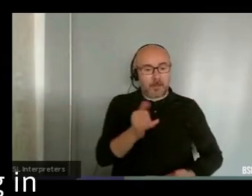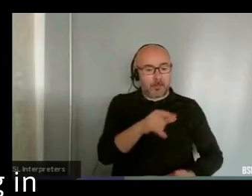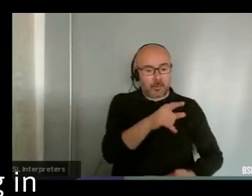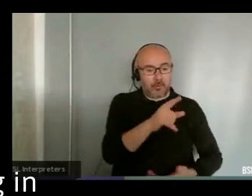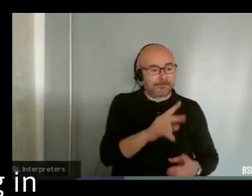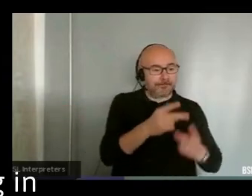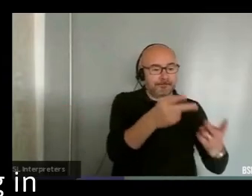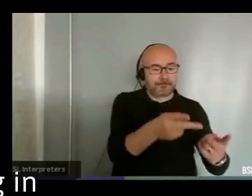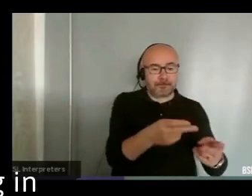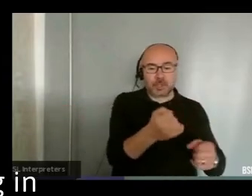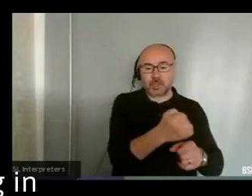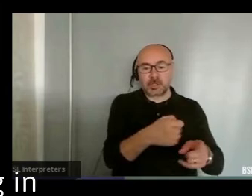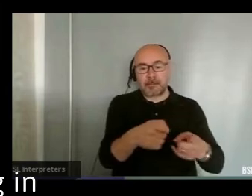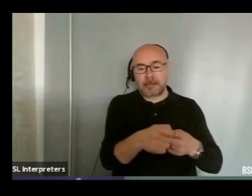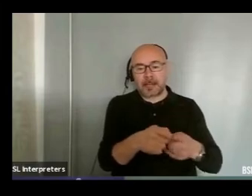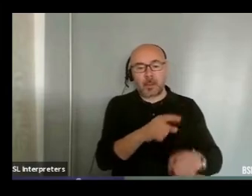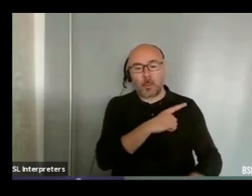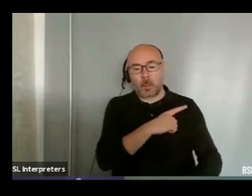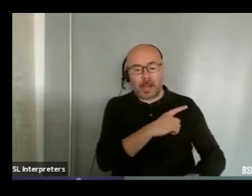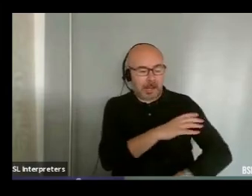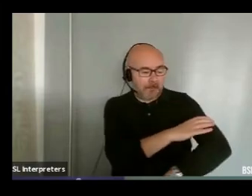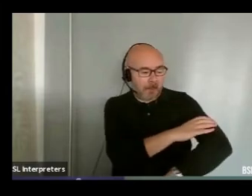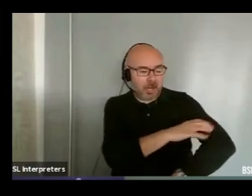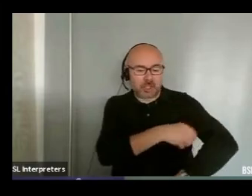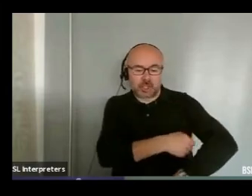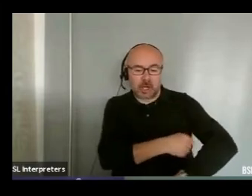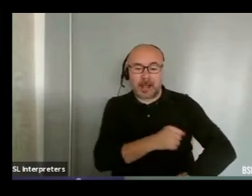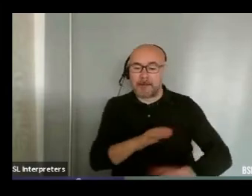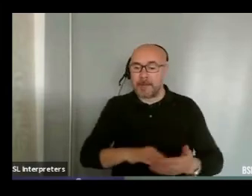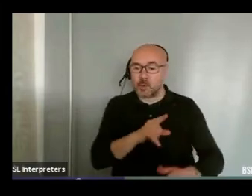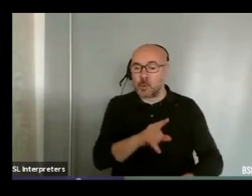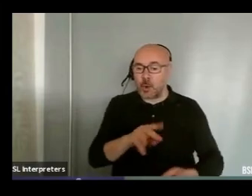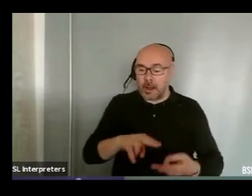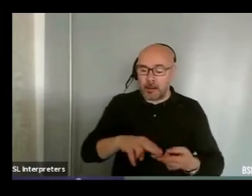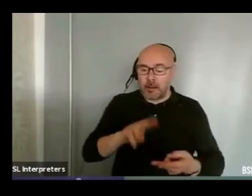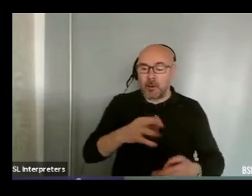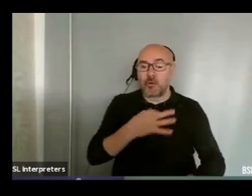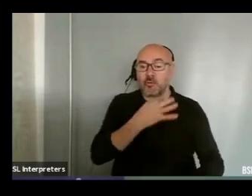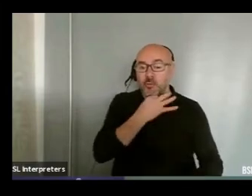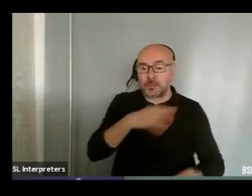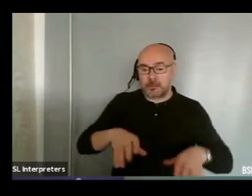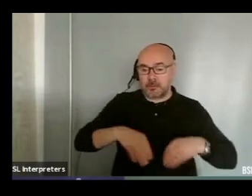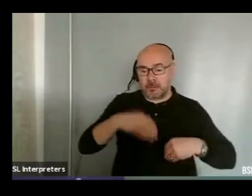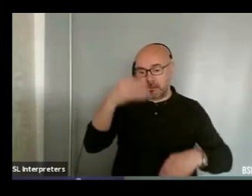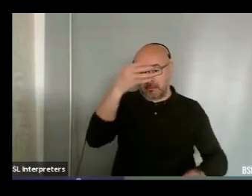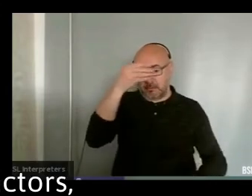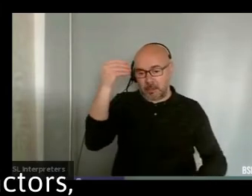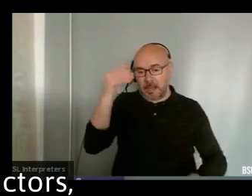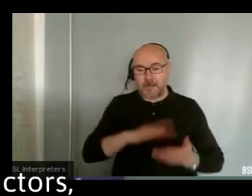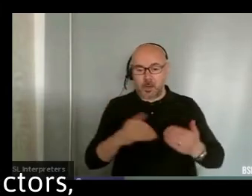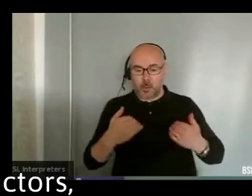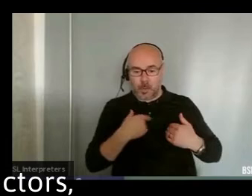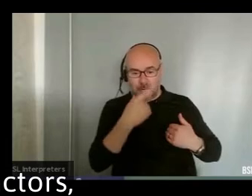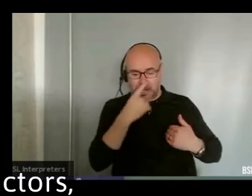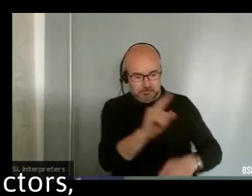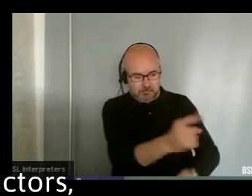might be getting in because they've got a high blood pressure or they might have another risk factor that we know about, and just get people to come in to do a little bit of risk